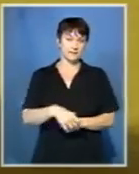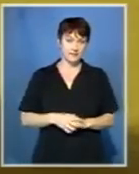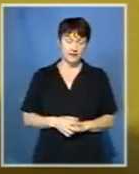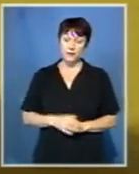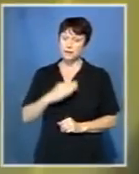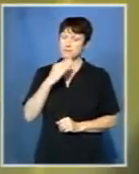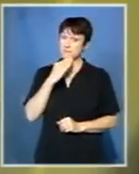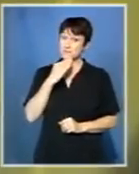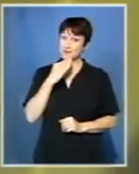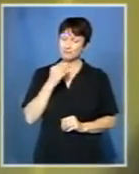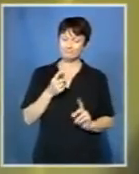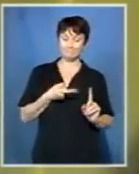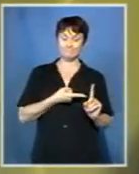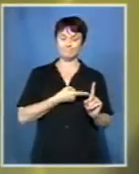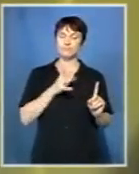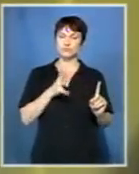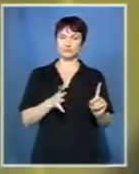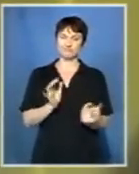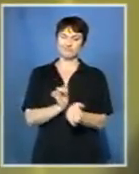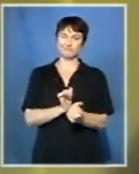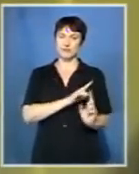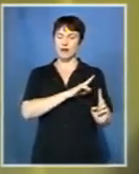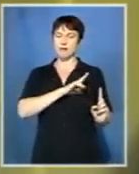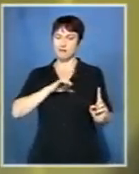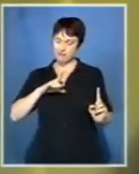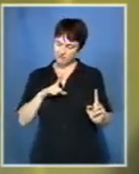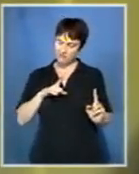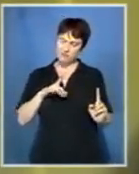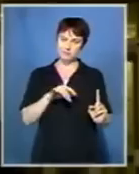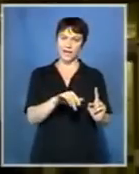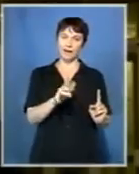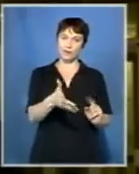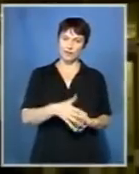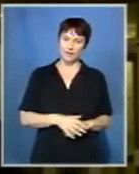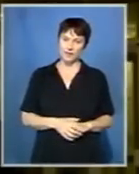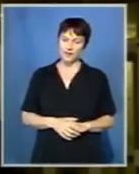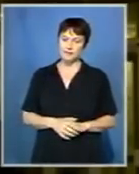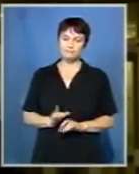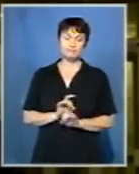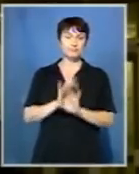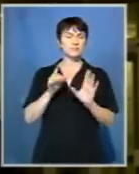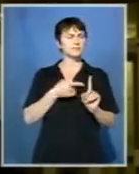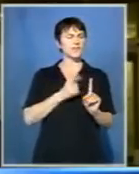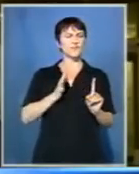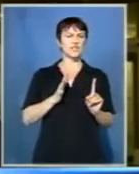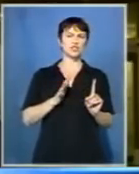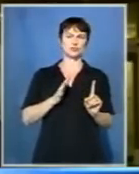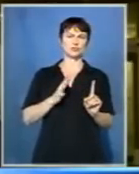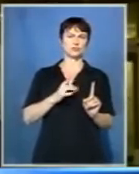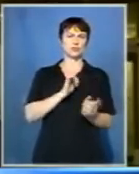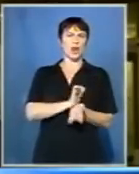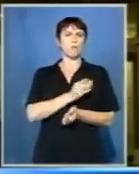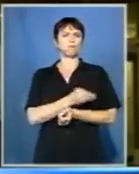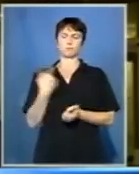And this means a longer jail time for the embattled athlete. Obviously, the time already spent in jail must